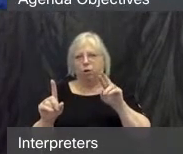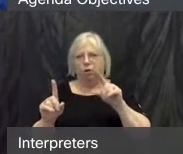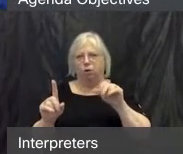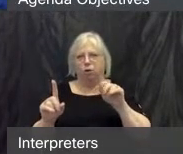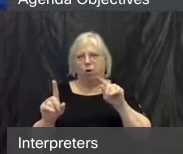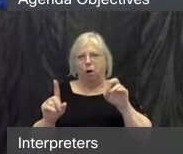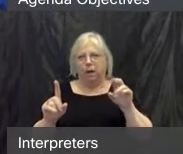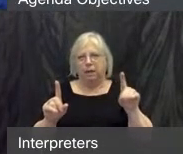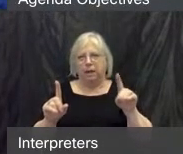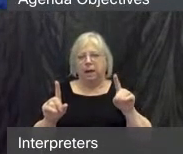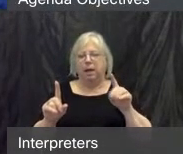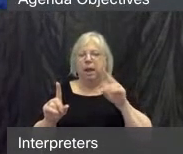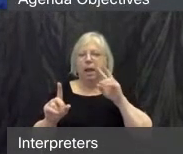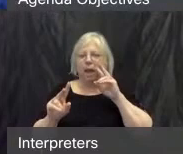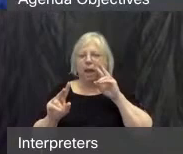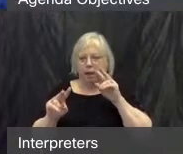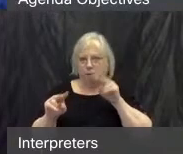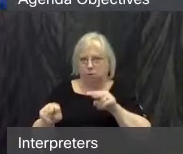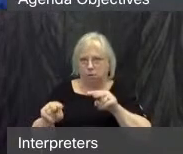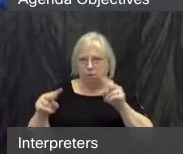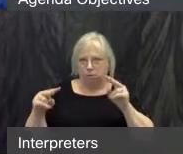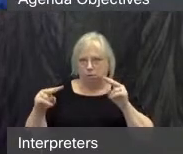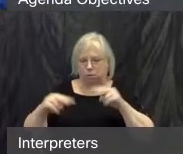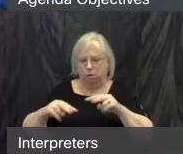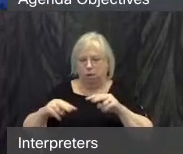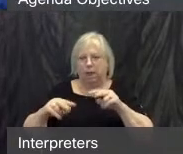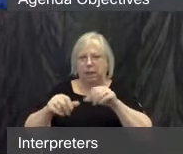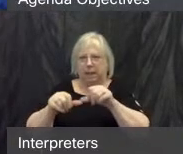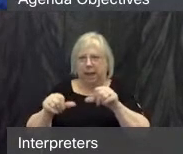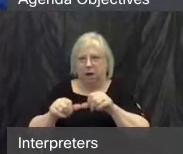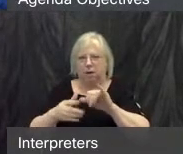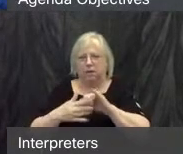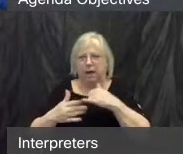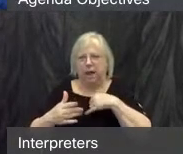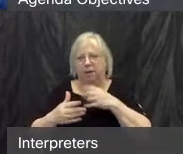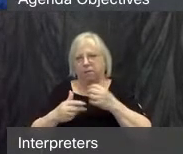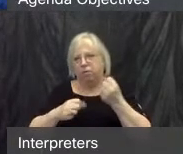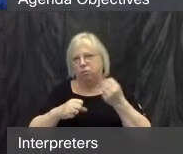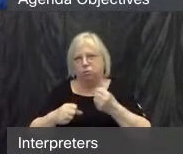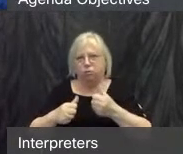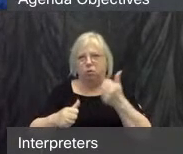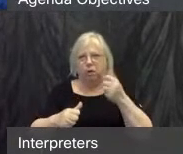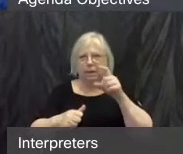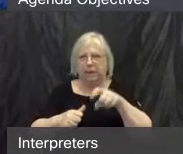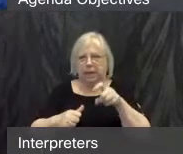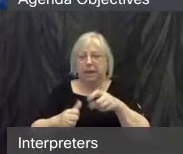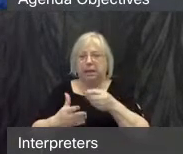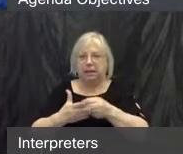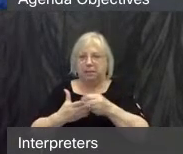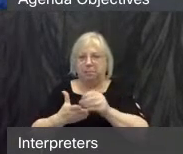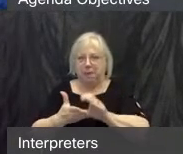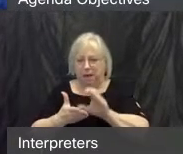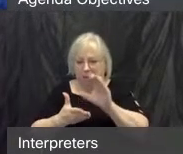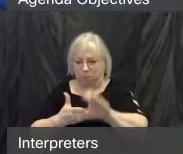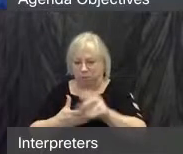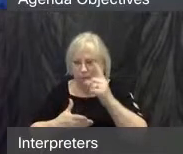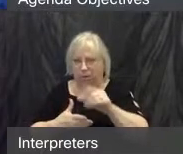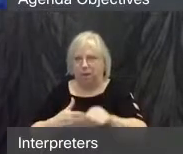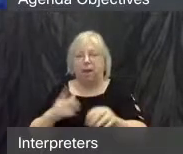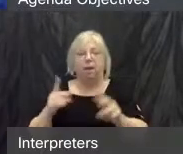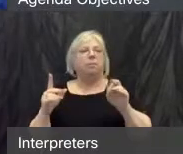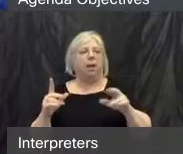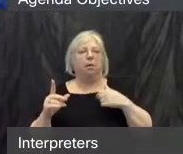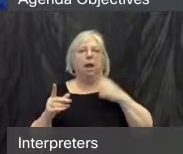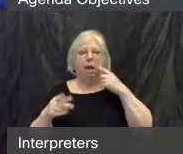areas that are in the most need and try to put some money forward for those. Totally agree. And I think,